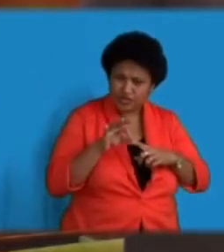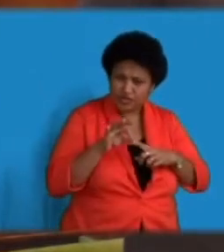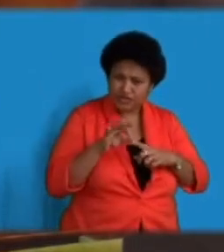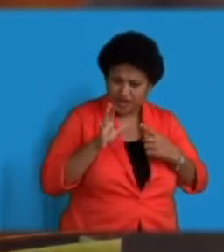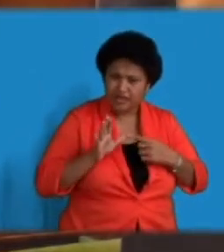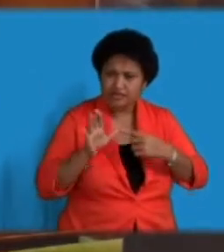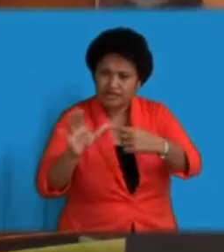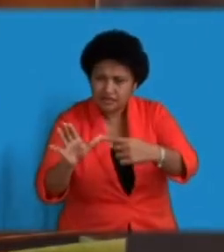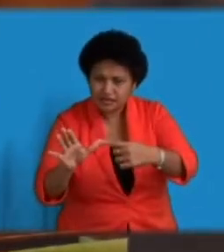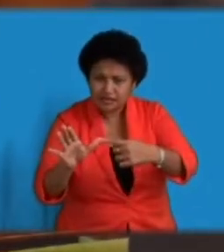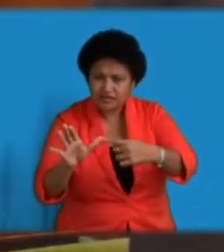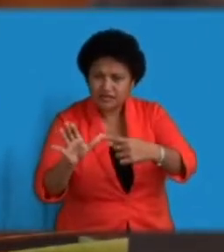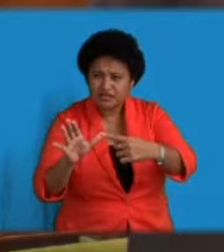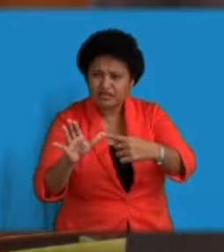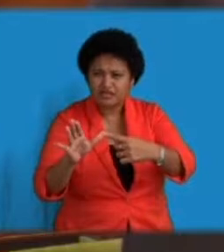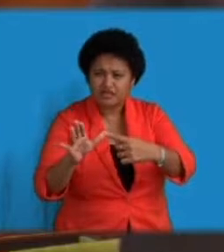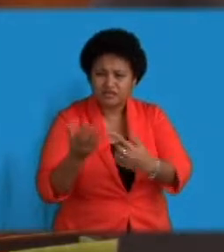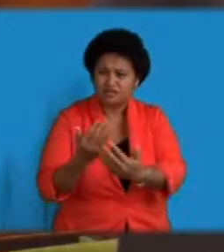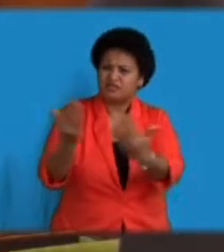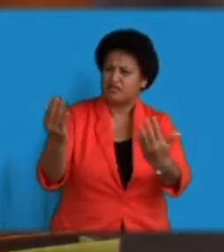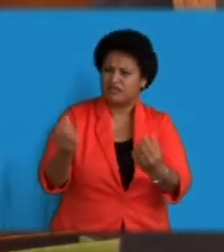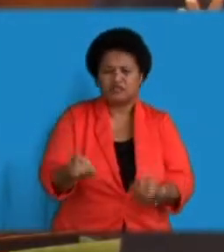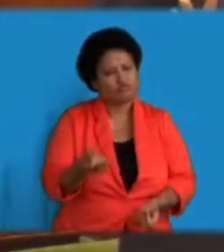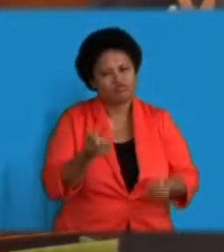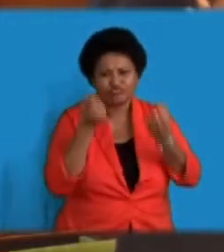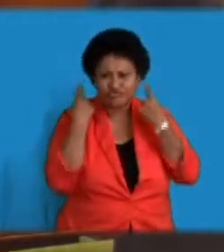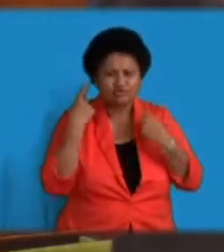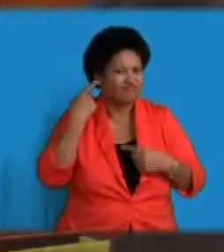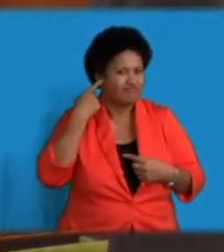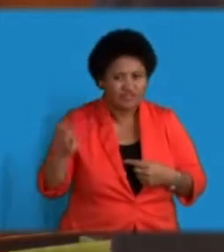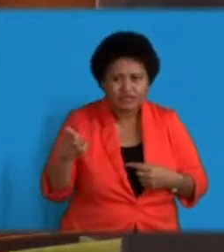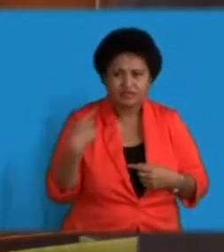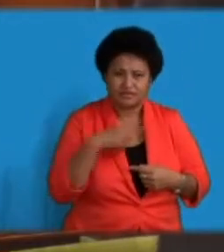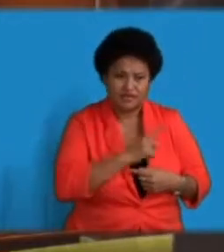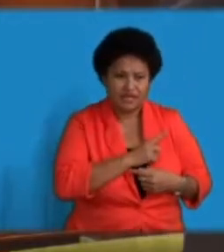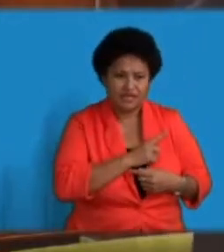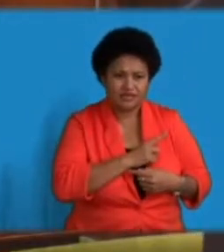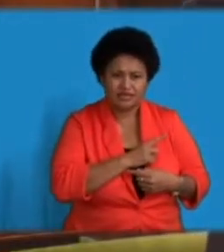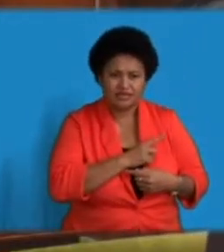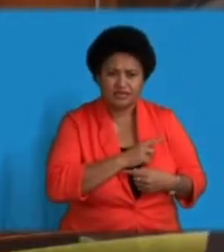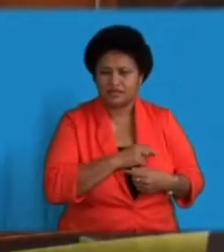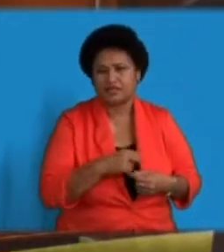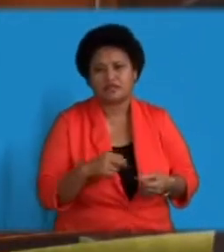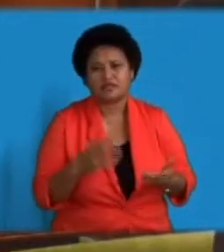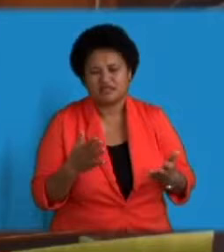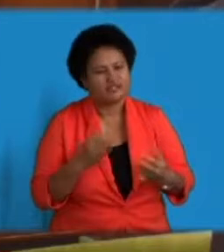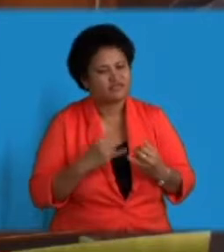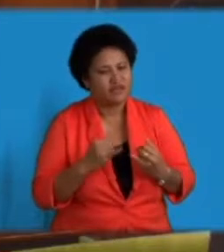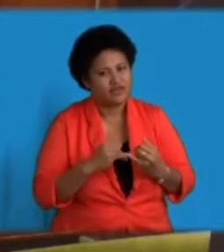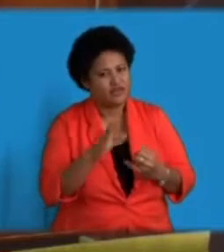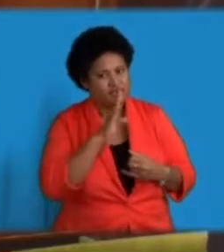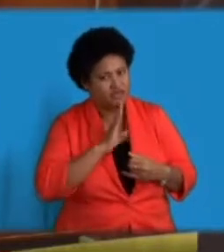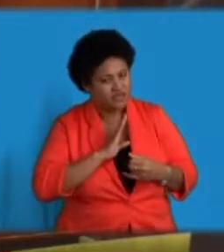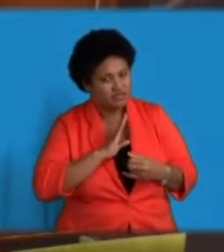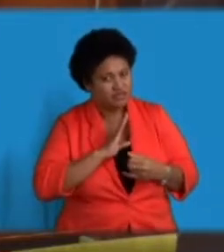are given, the members on the other side do not seem to listen. I mean, I've never said this in the House before, but I have to say, it's a very sad and a